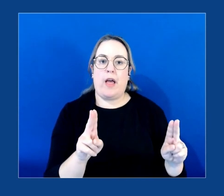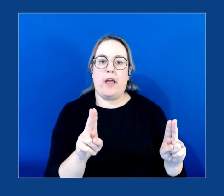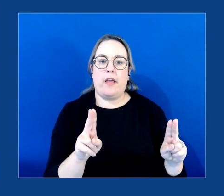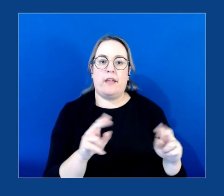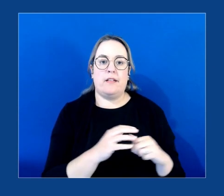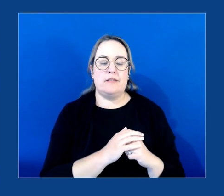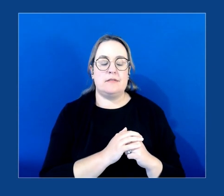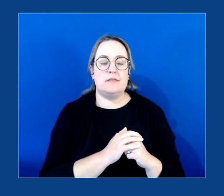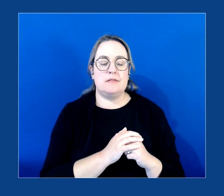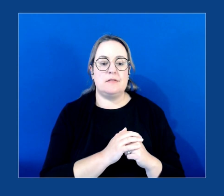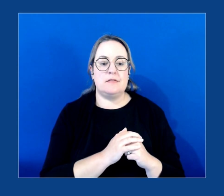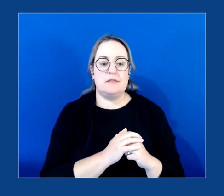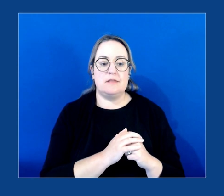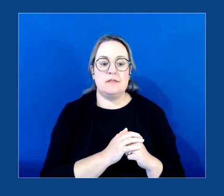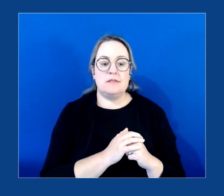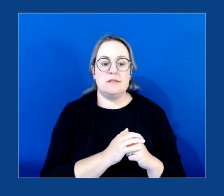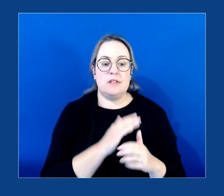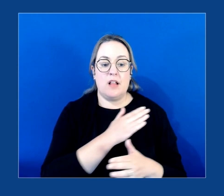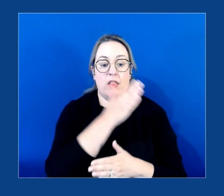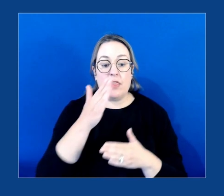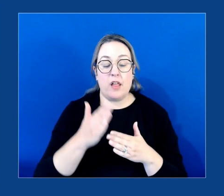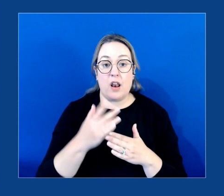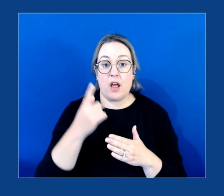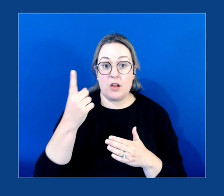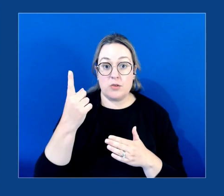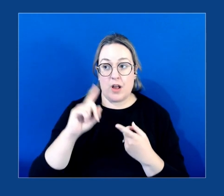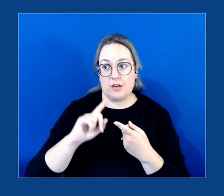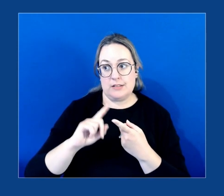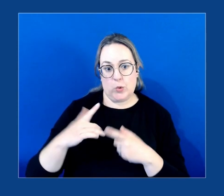Yeah, the last one is, my dad is still living.